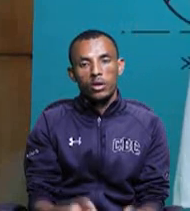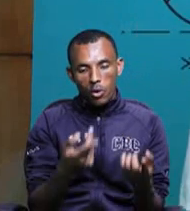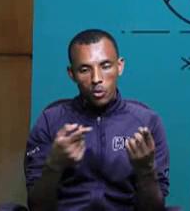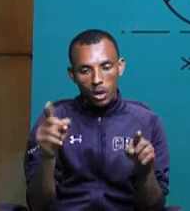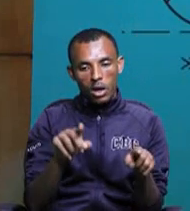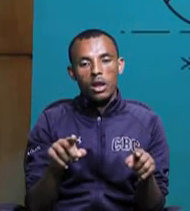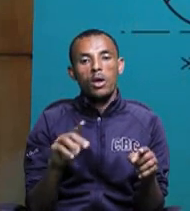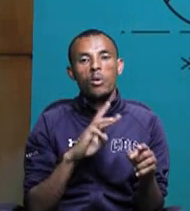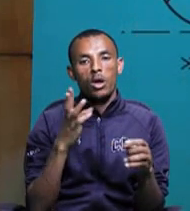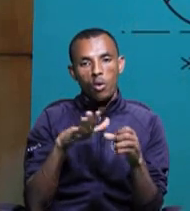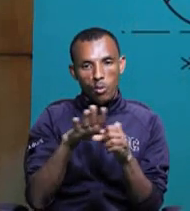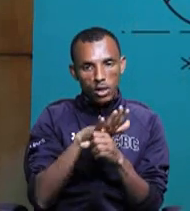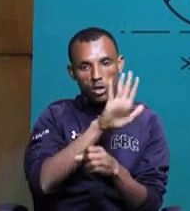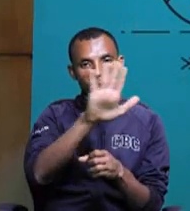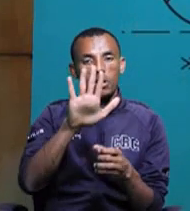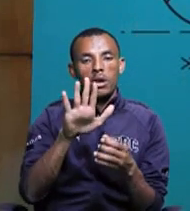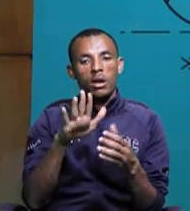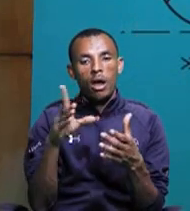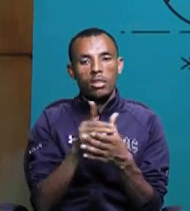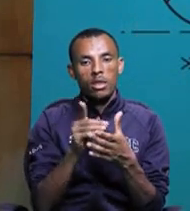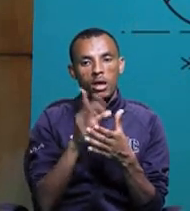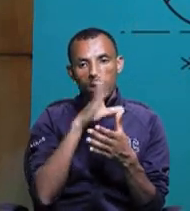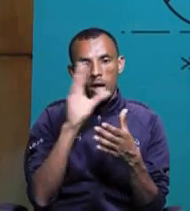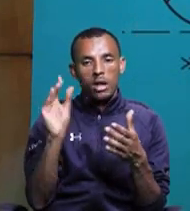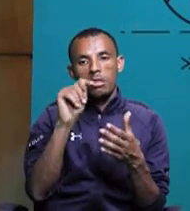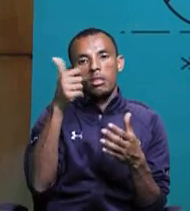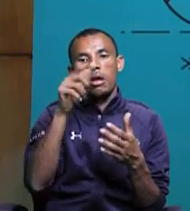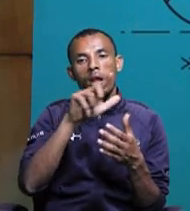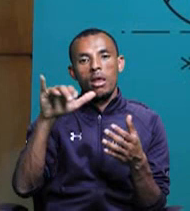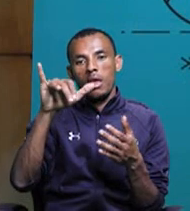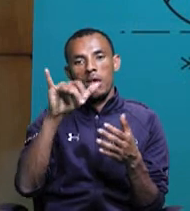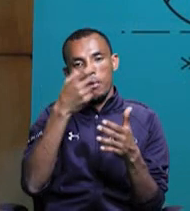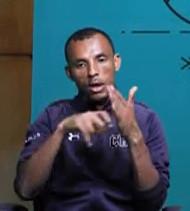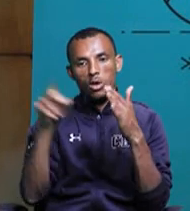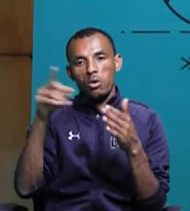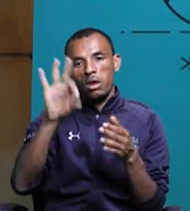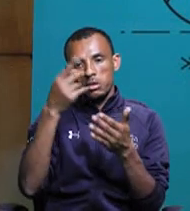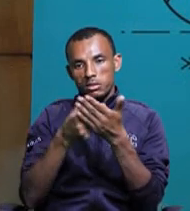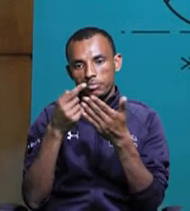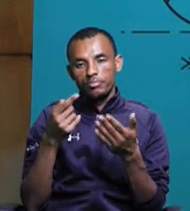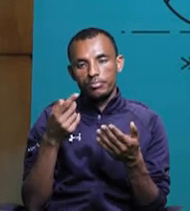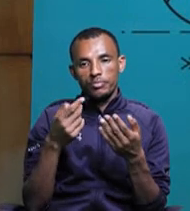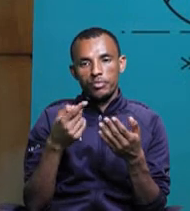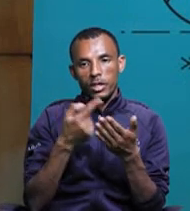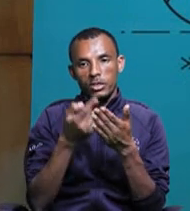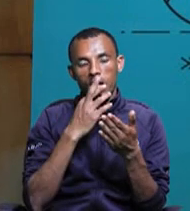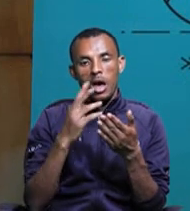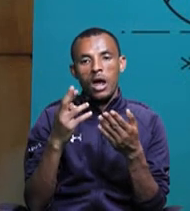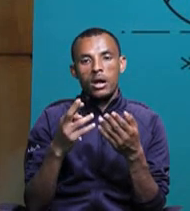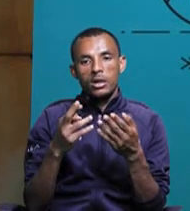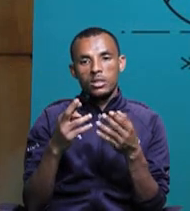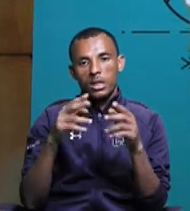When you complete your data and the tally mark, you will get this one. These are the strokes which shows